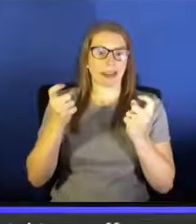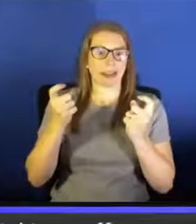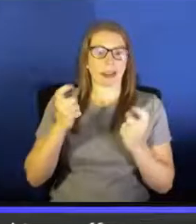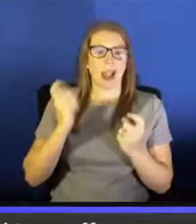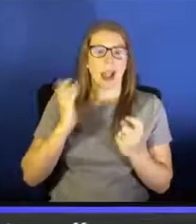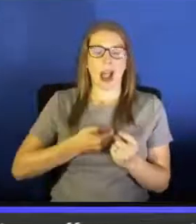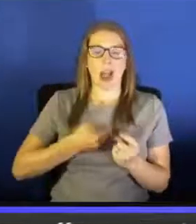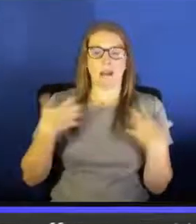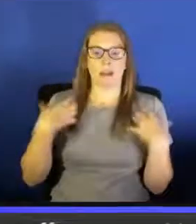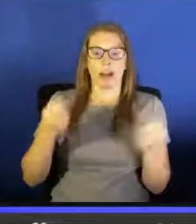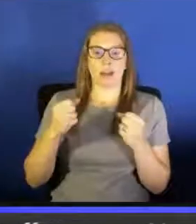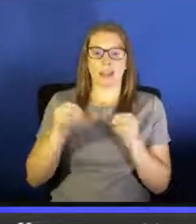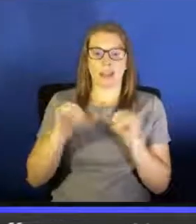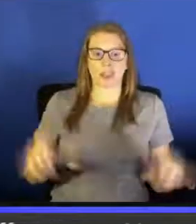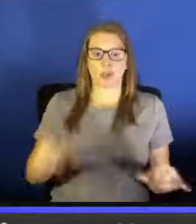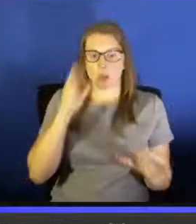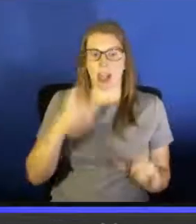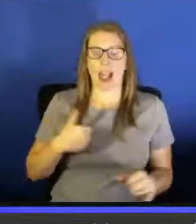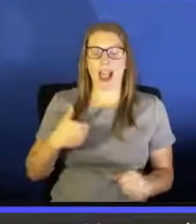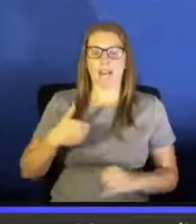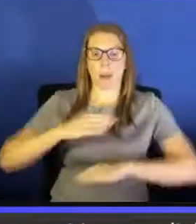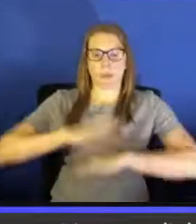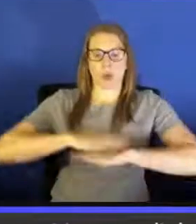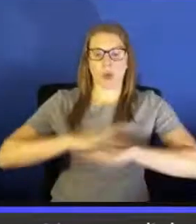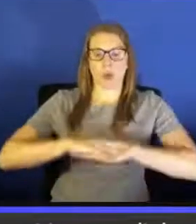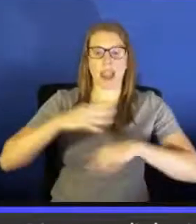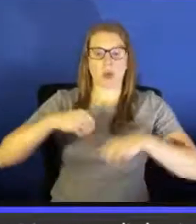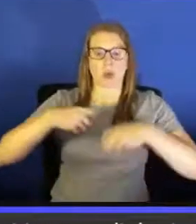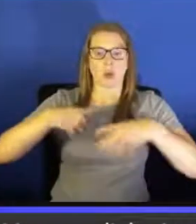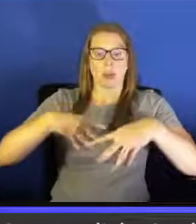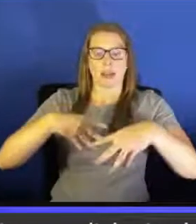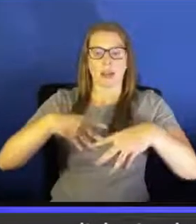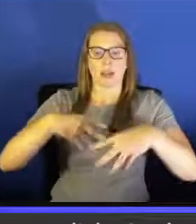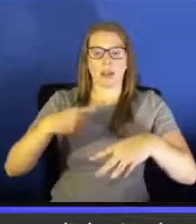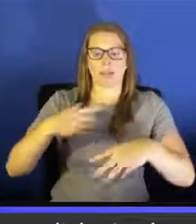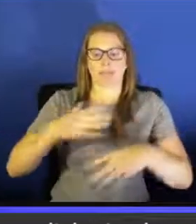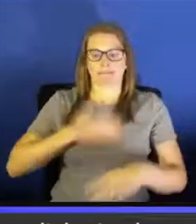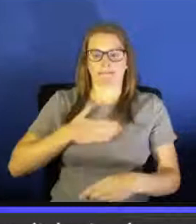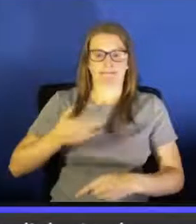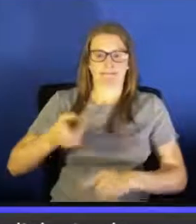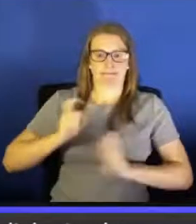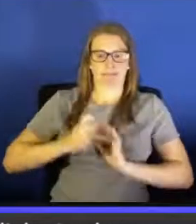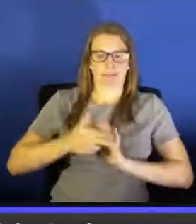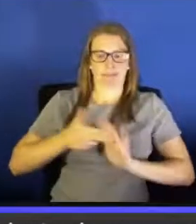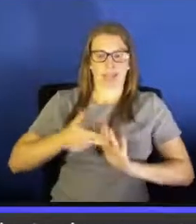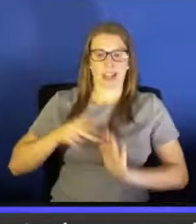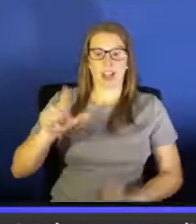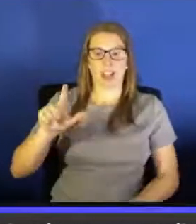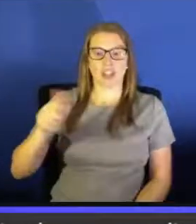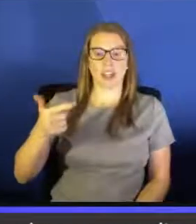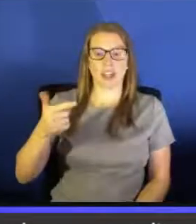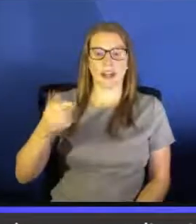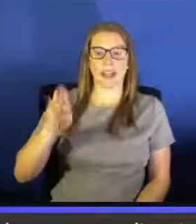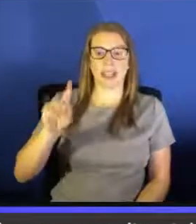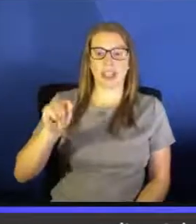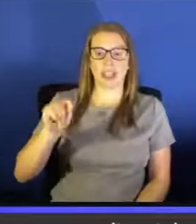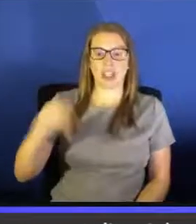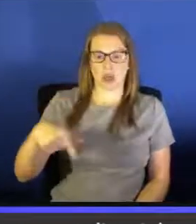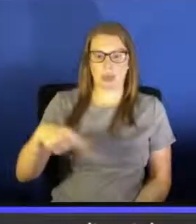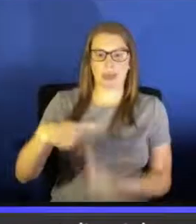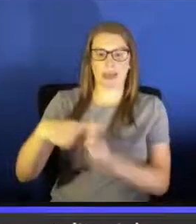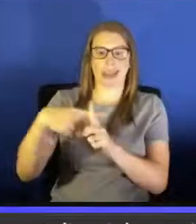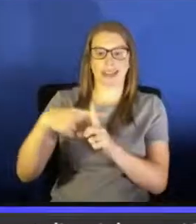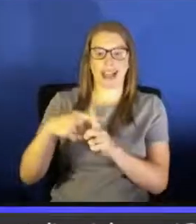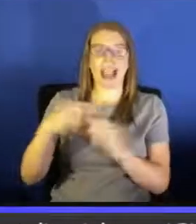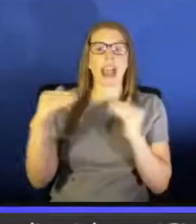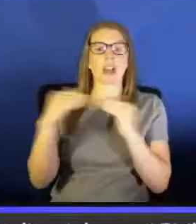in the parade. We are proud to be designated as LGBTQ+ Health Equity Leader since